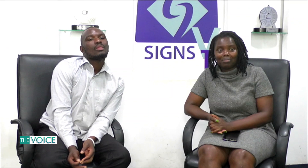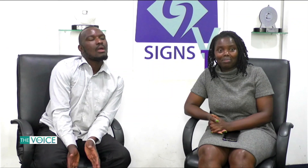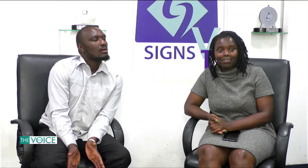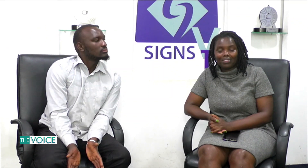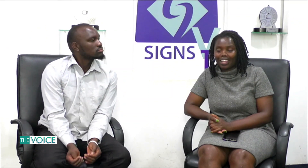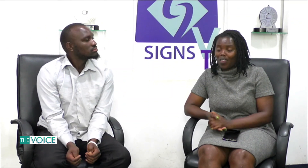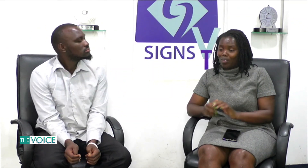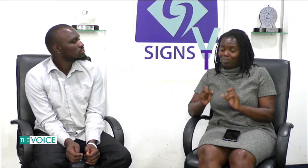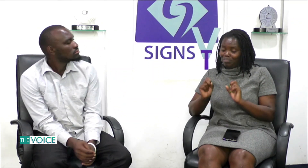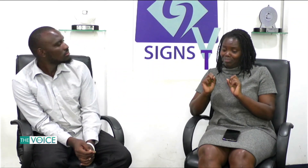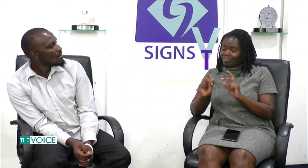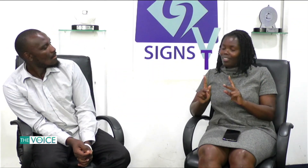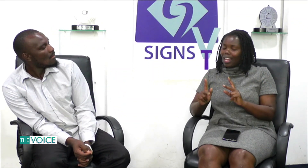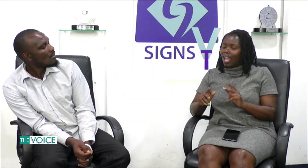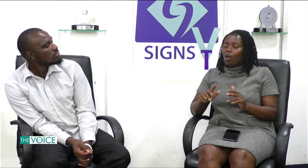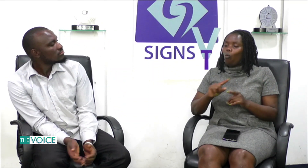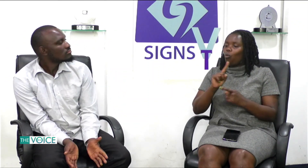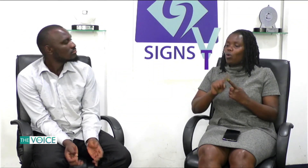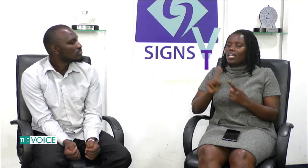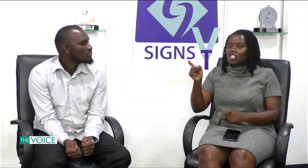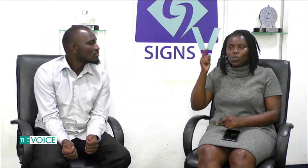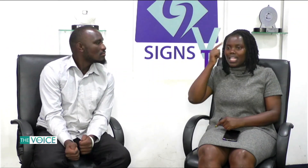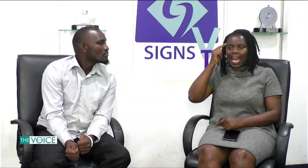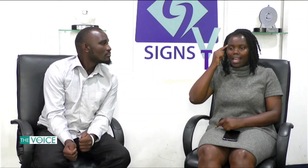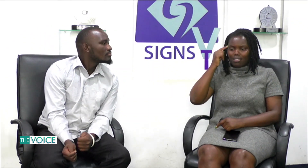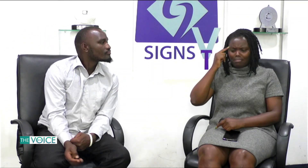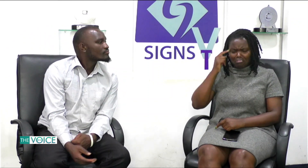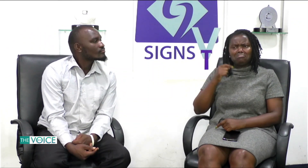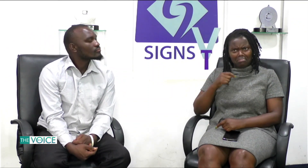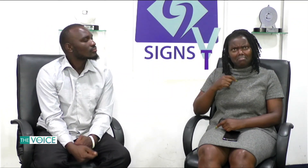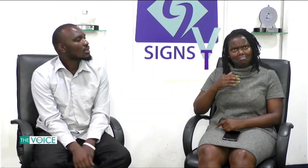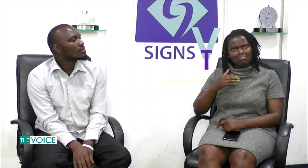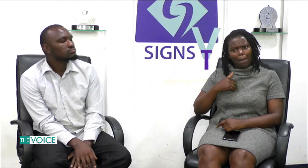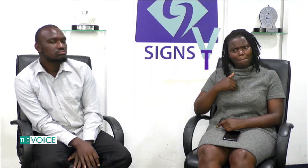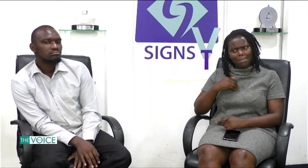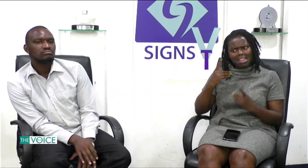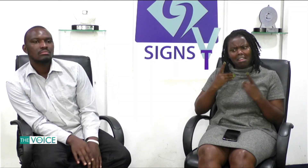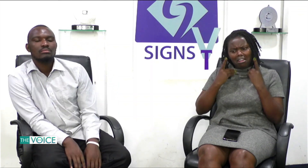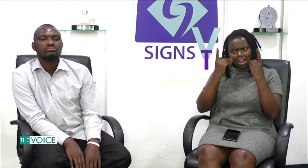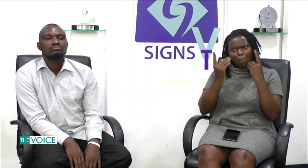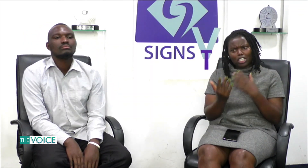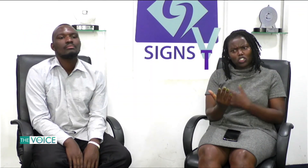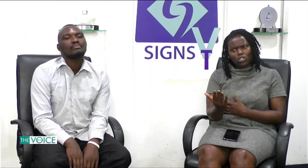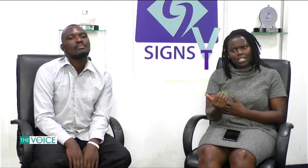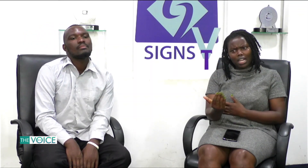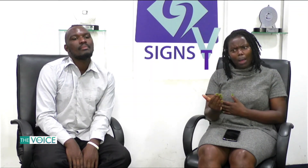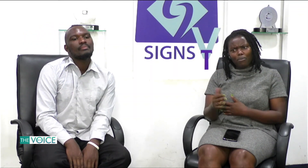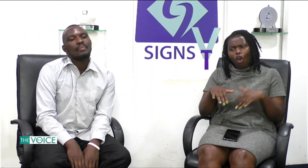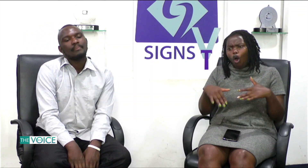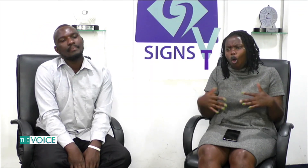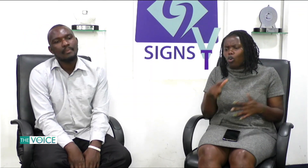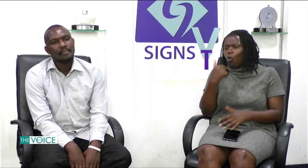When did you realize you So when did it come to